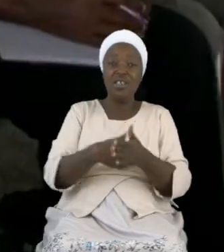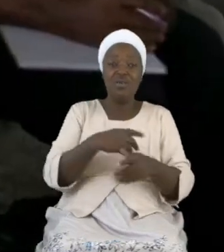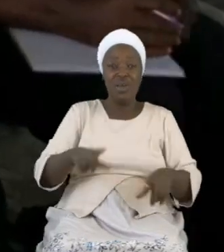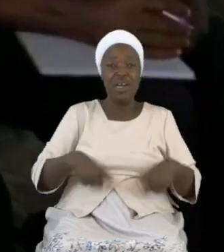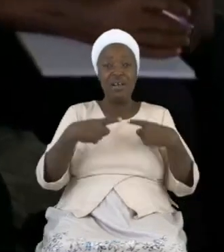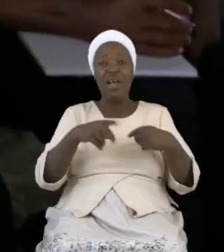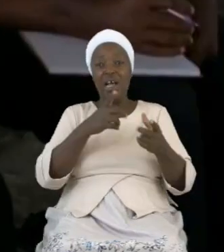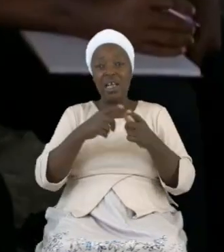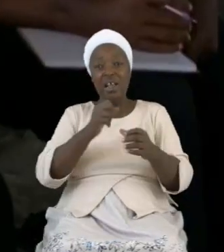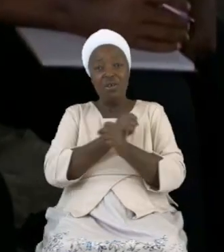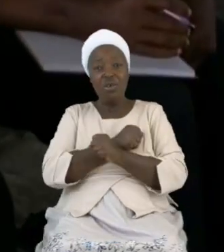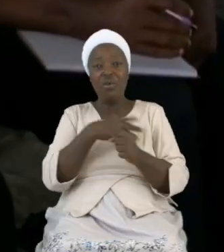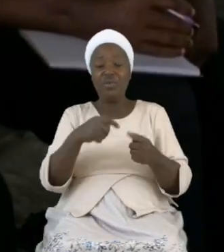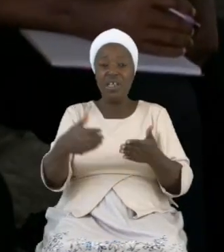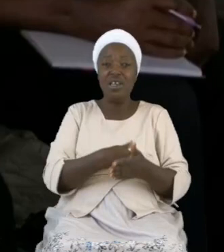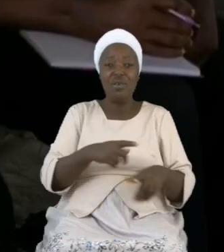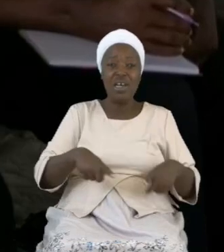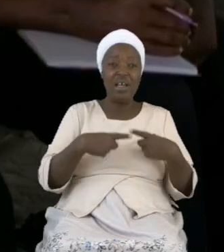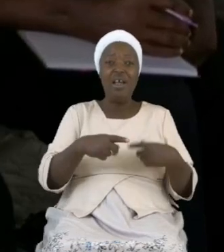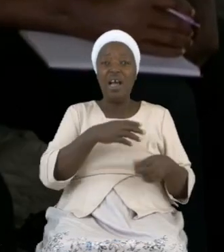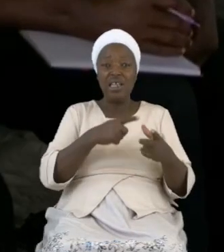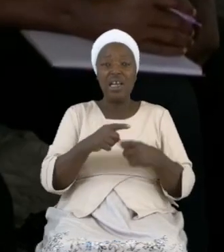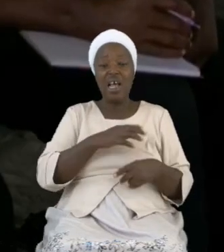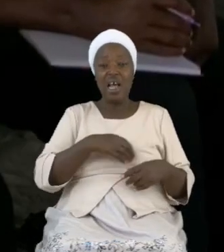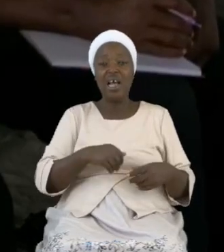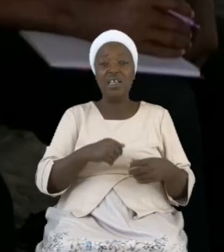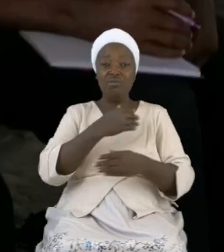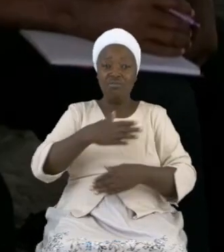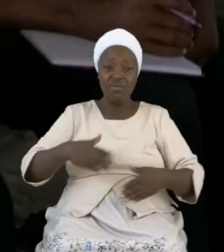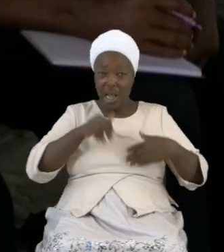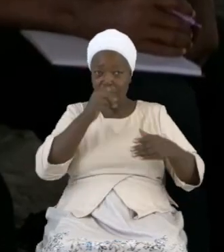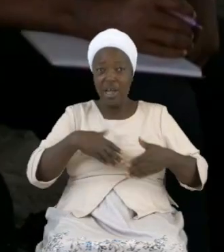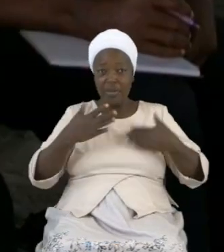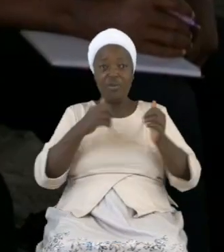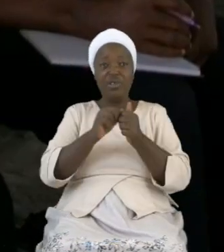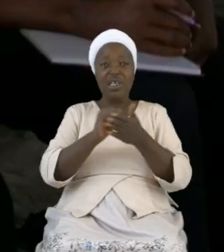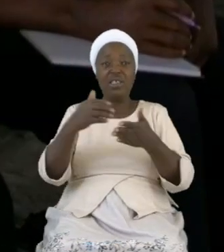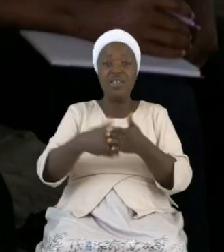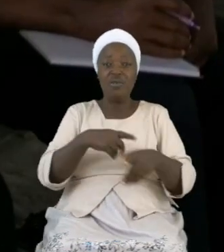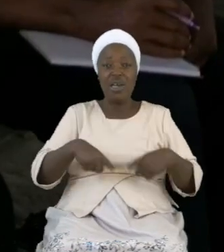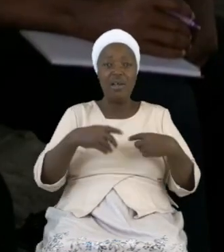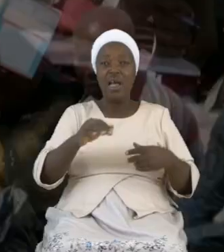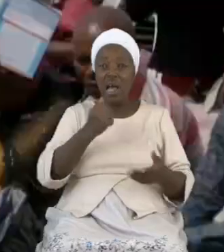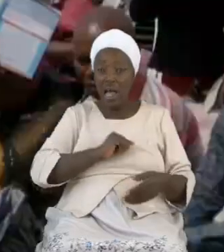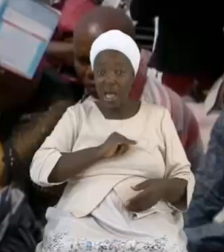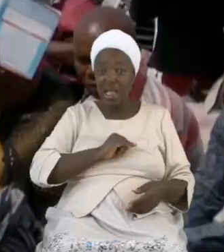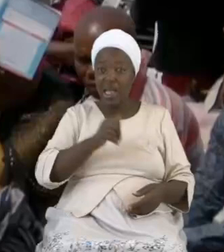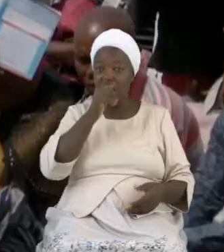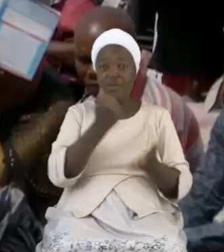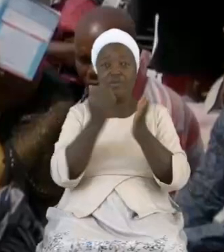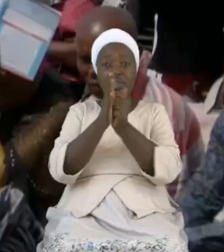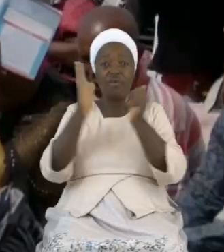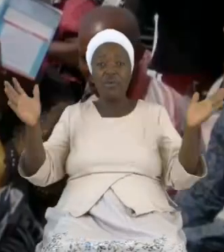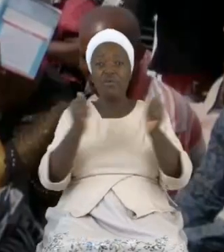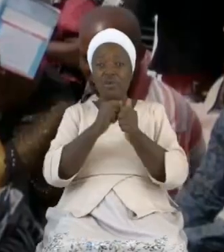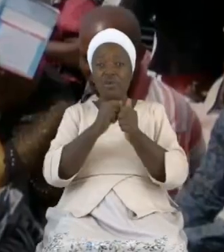life. I cherish the new life. I am crucified with Christ. Nevertheless, I live. Yet not